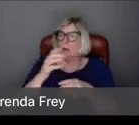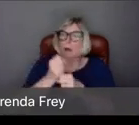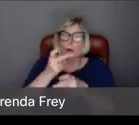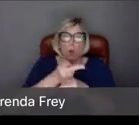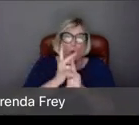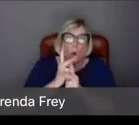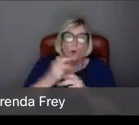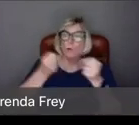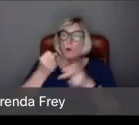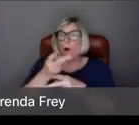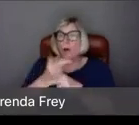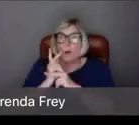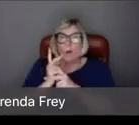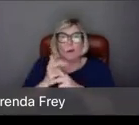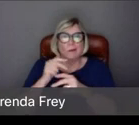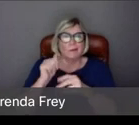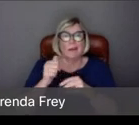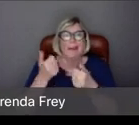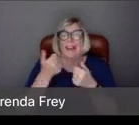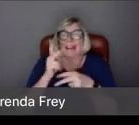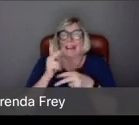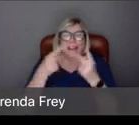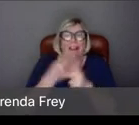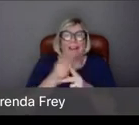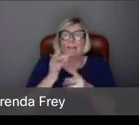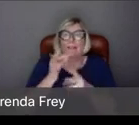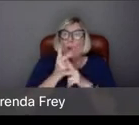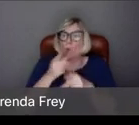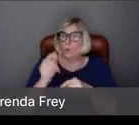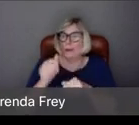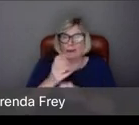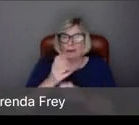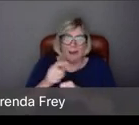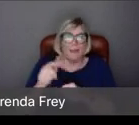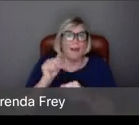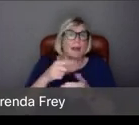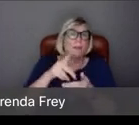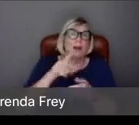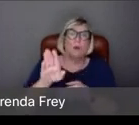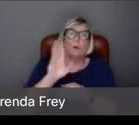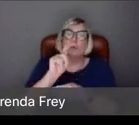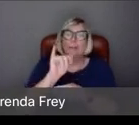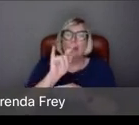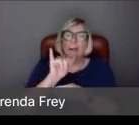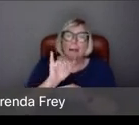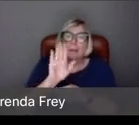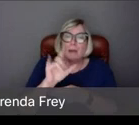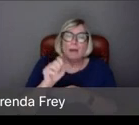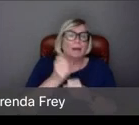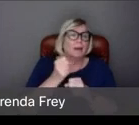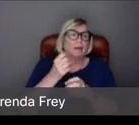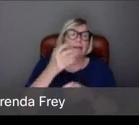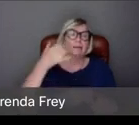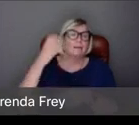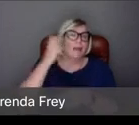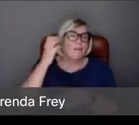car loan. They can get any kind of loan that you can get. They can pay utility bills, they can get cell phones, they can